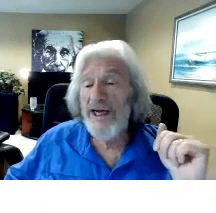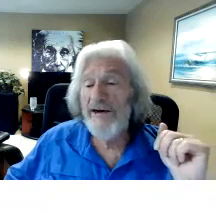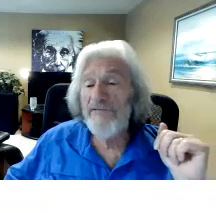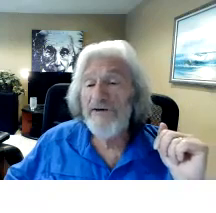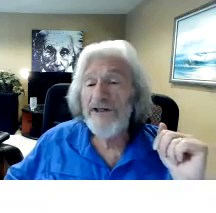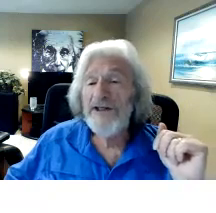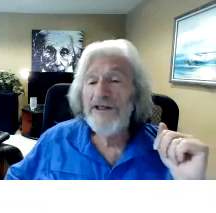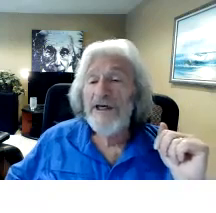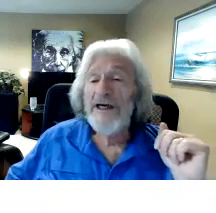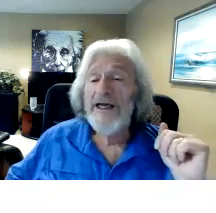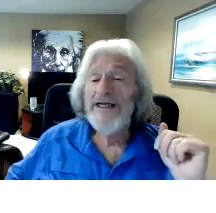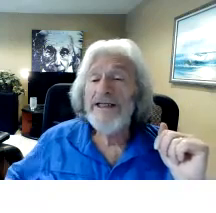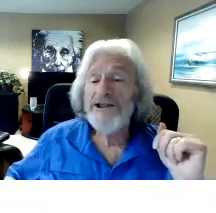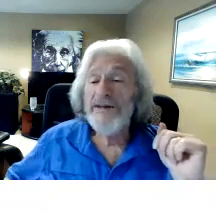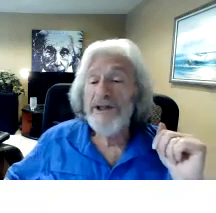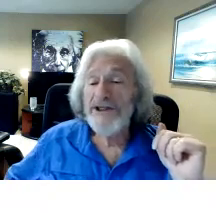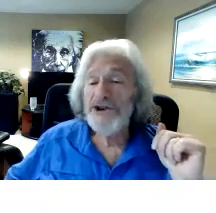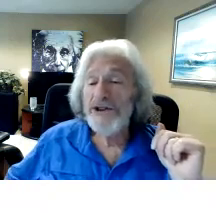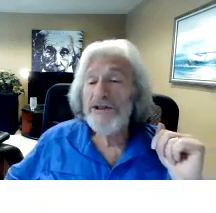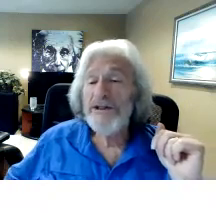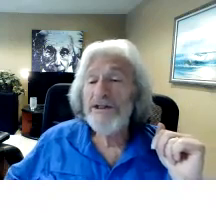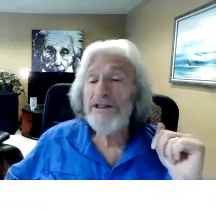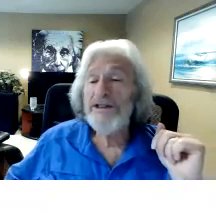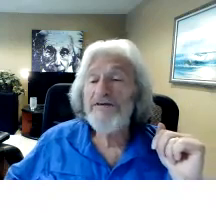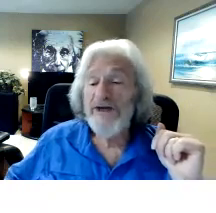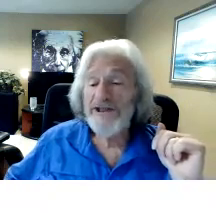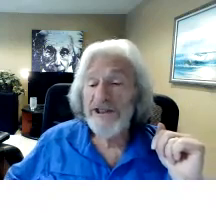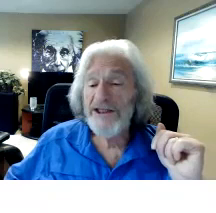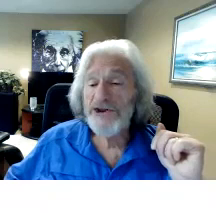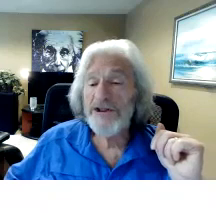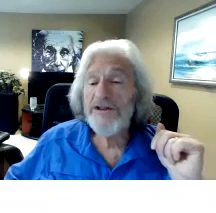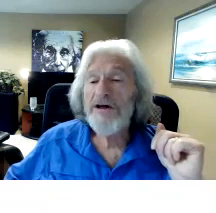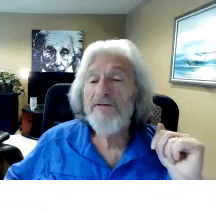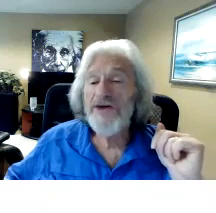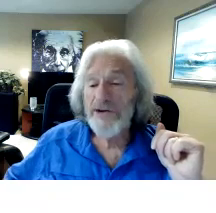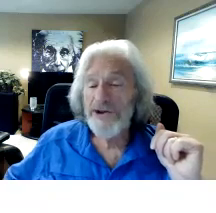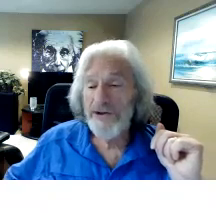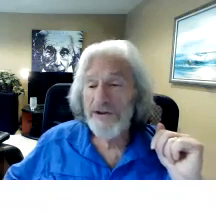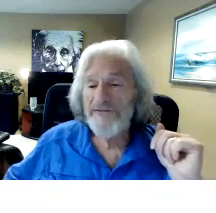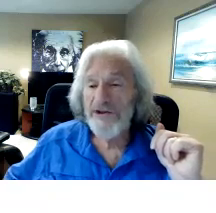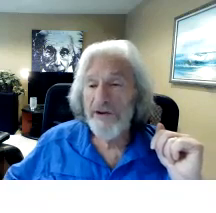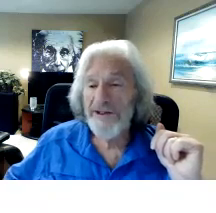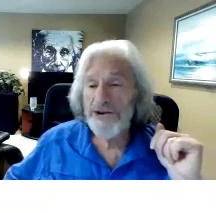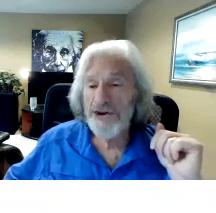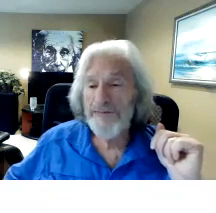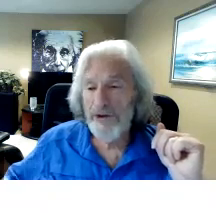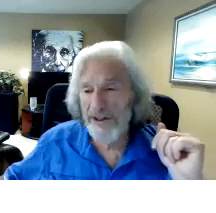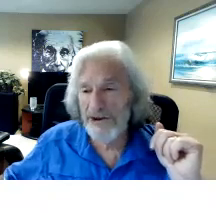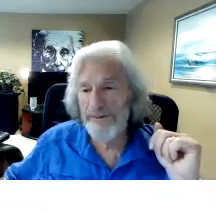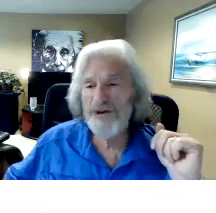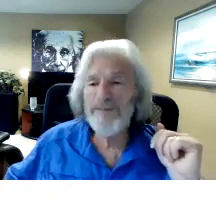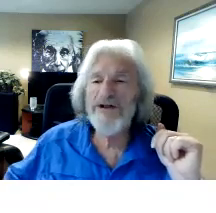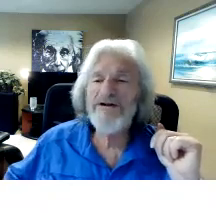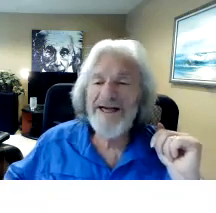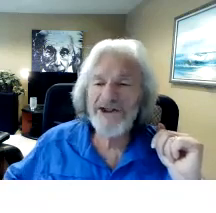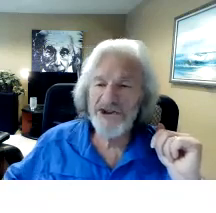should have an examination, an investigation of the alternatives to guardianship.